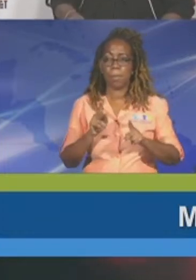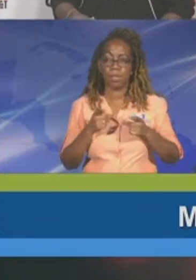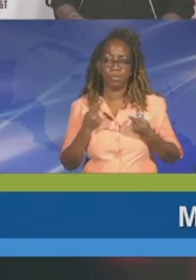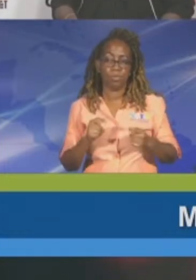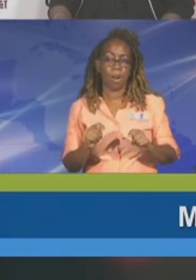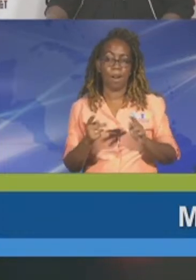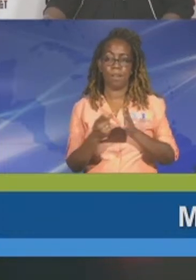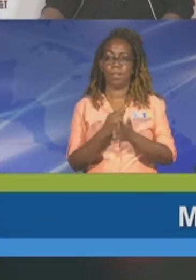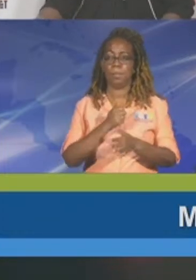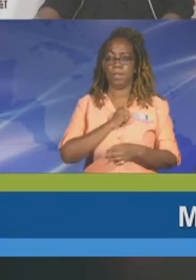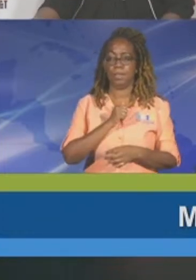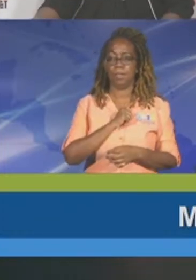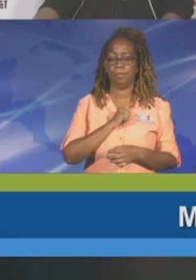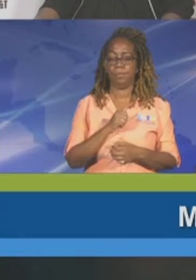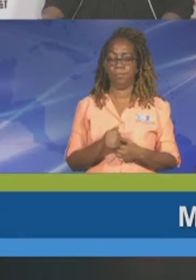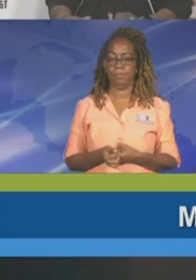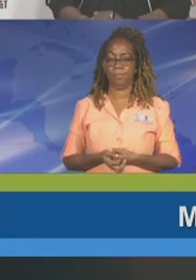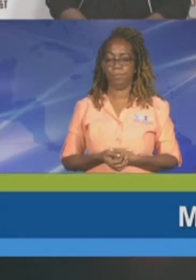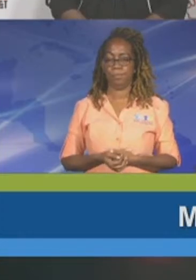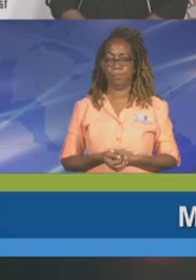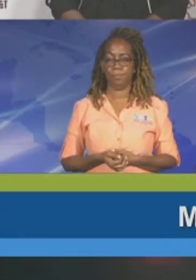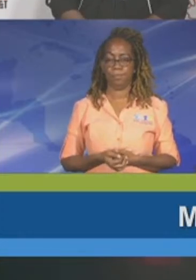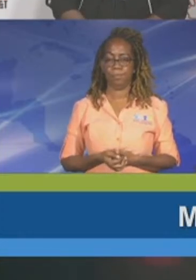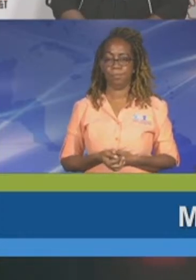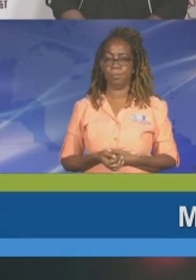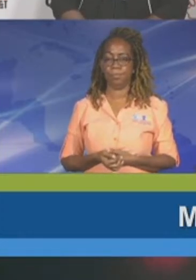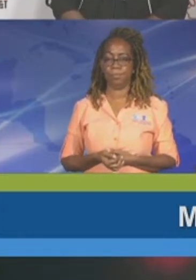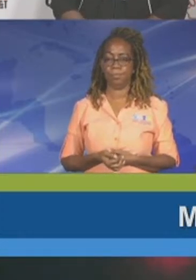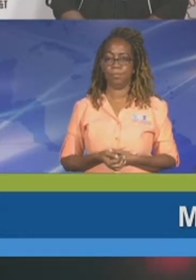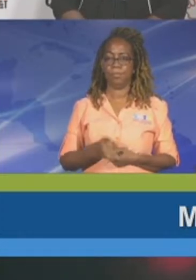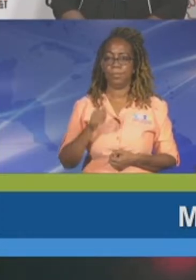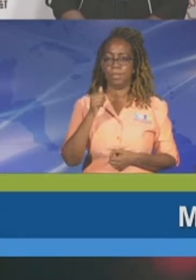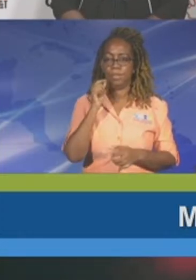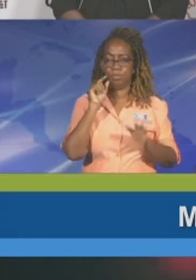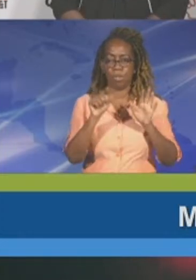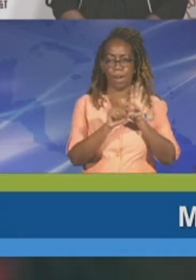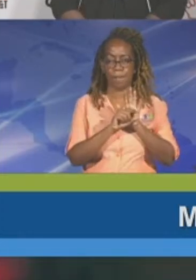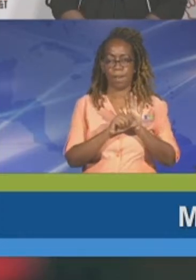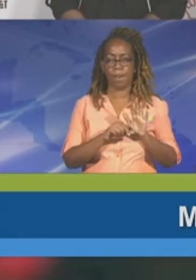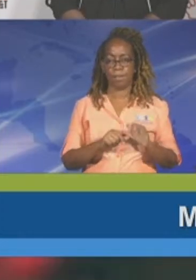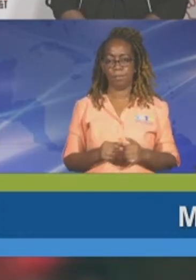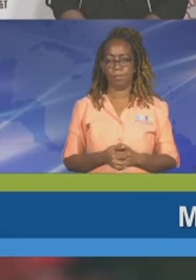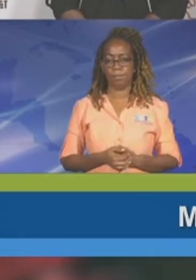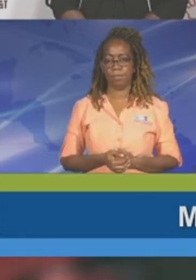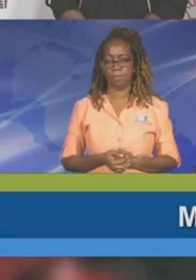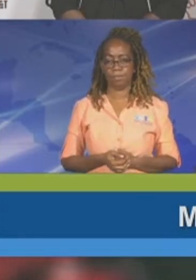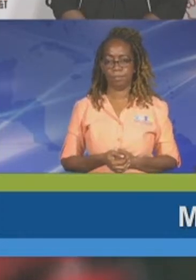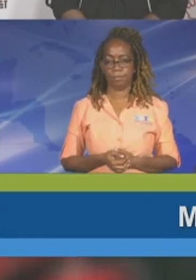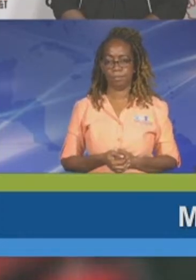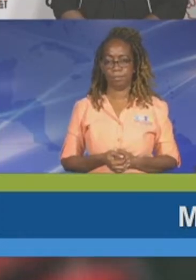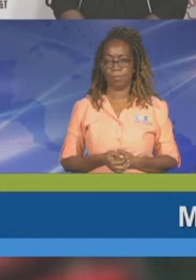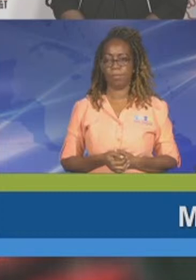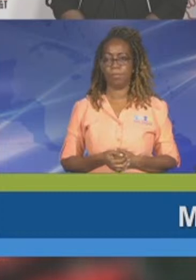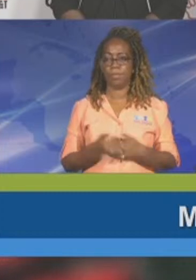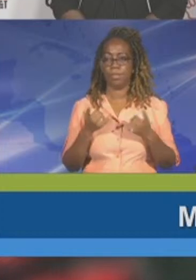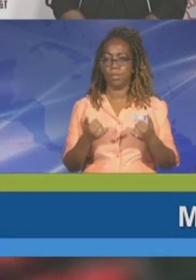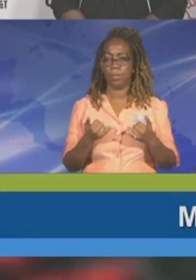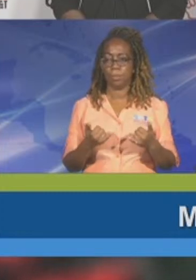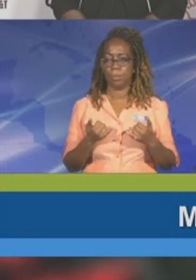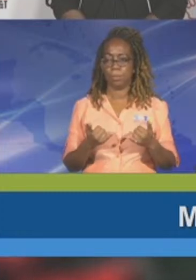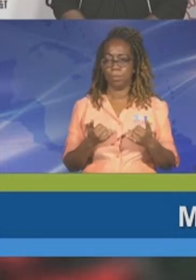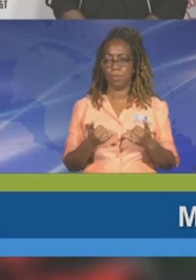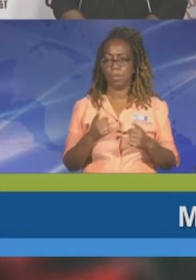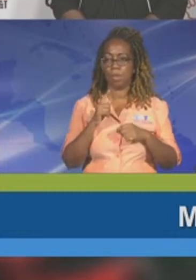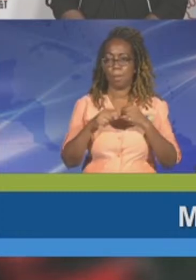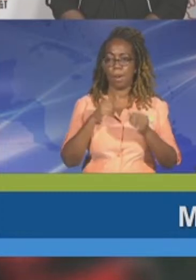those events. Can I have the next slide, please? So now that we're talking about reducing the prevalence, we